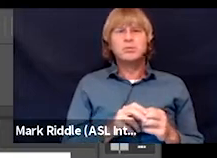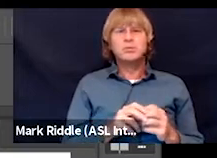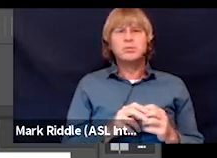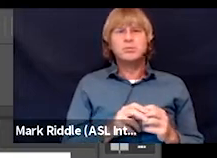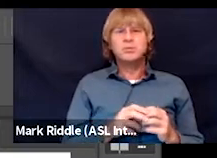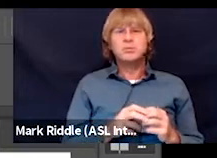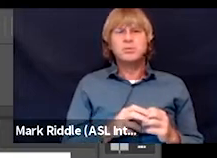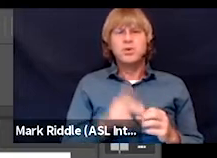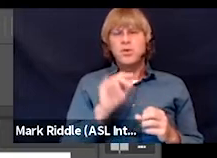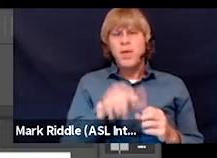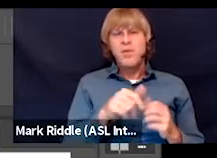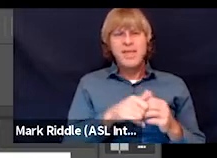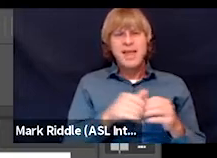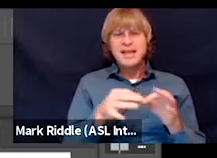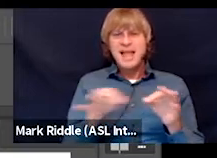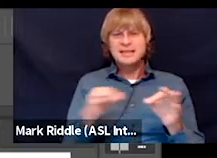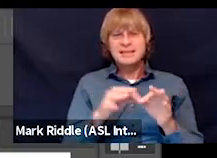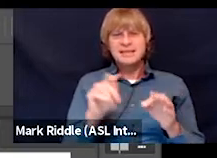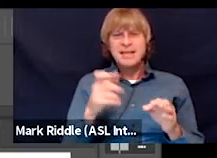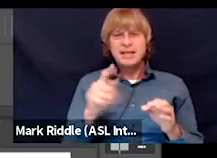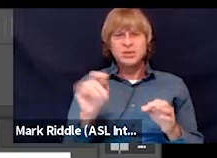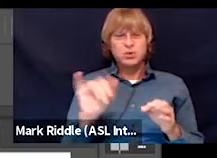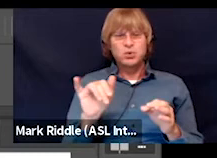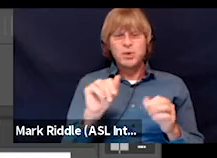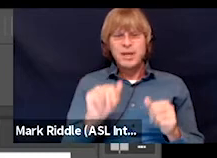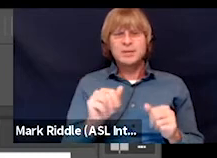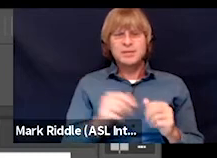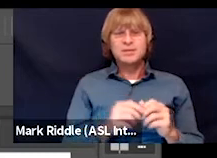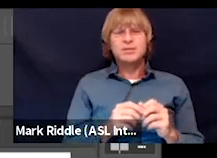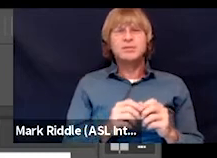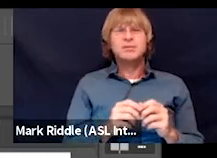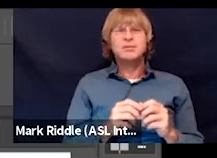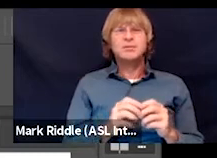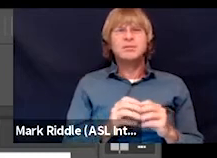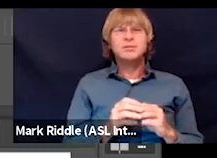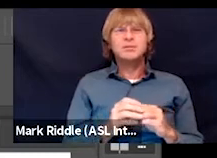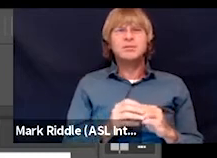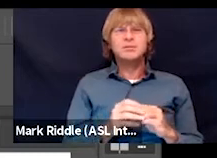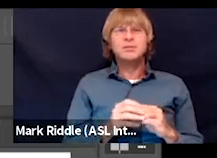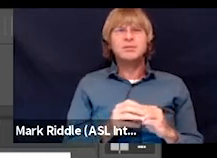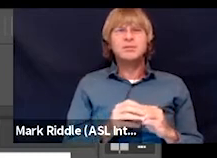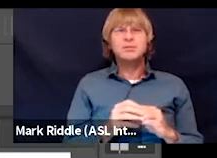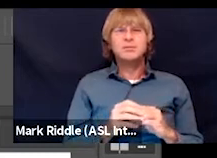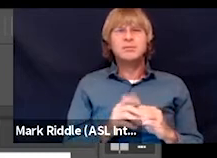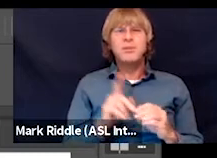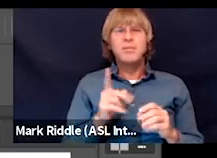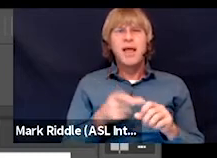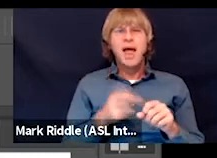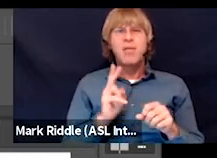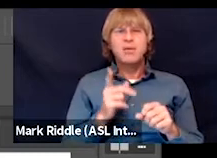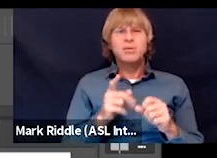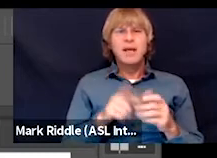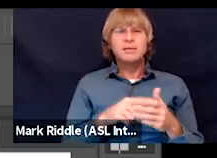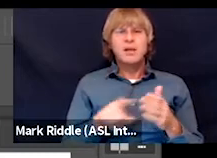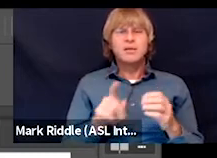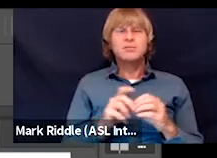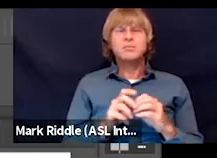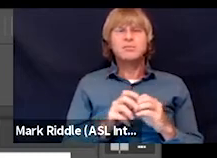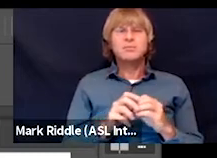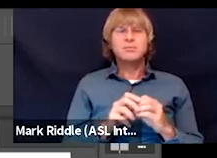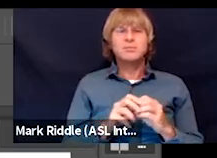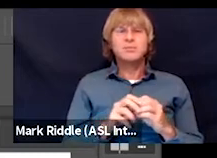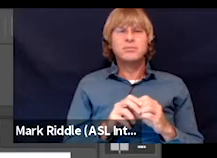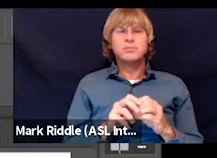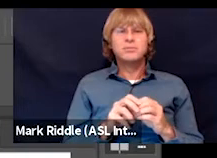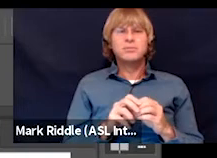And you can do that with text too. I mean, you can, let me get out of this, cancel, go to my